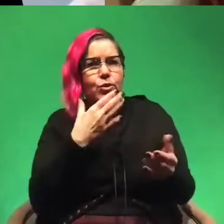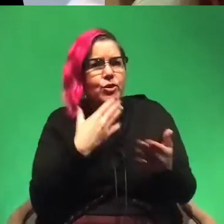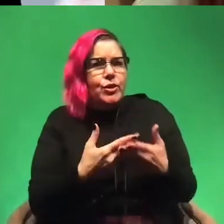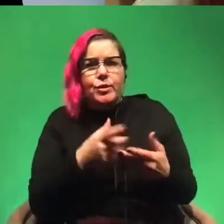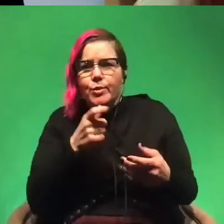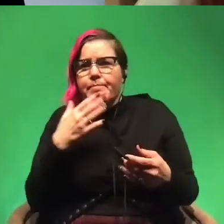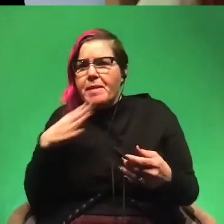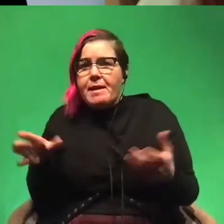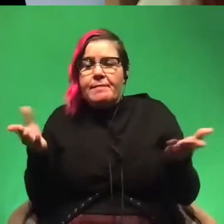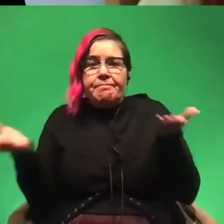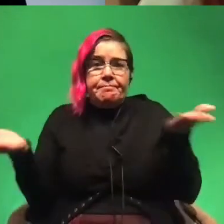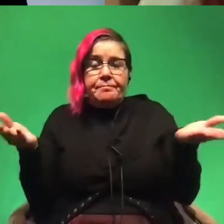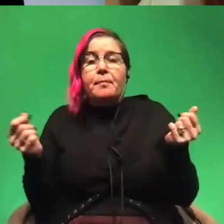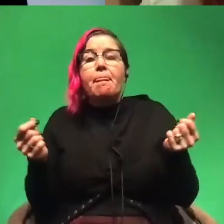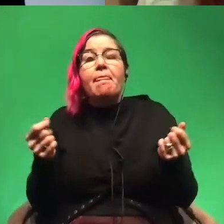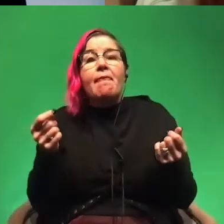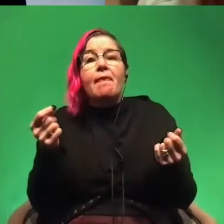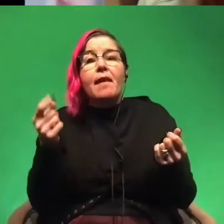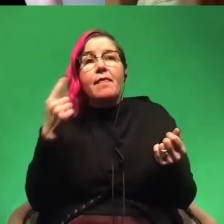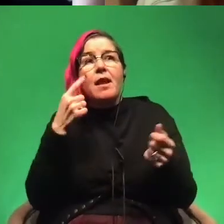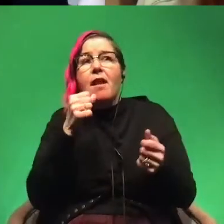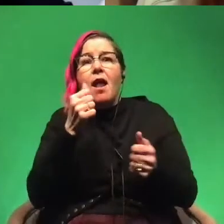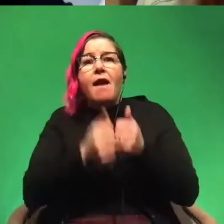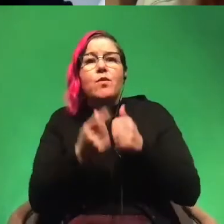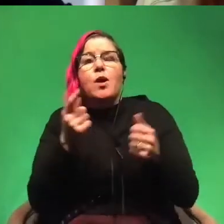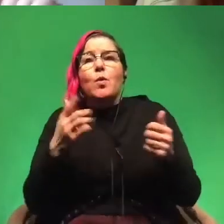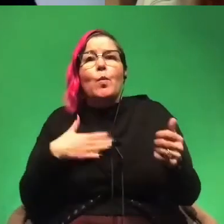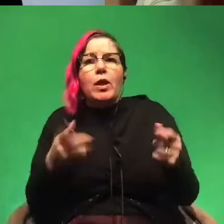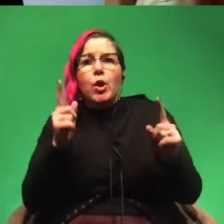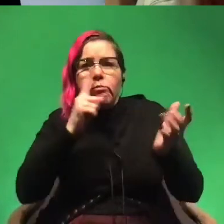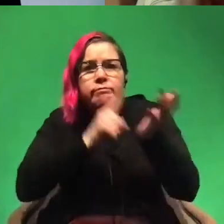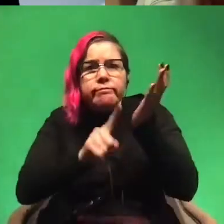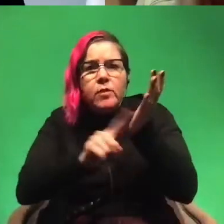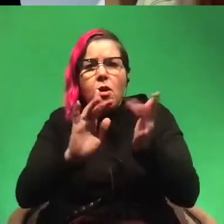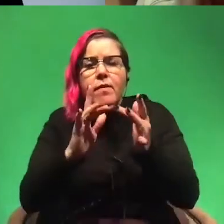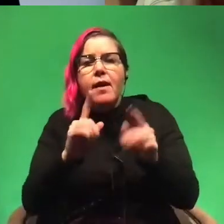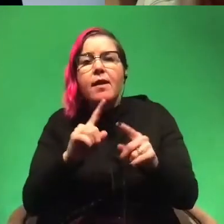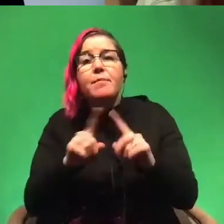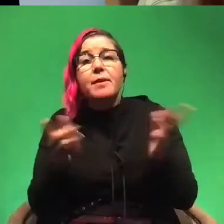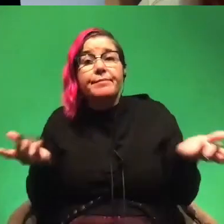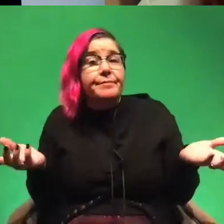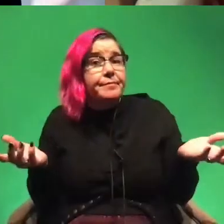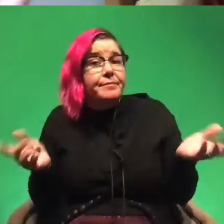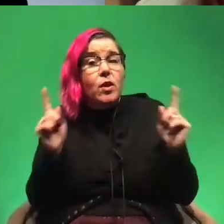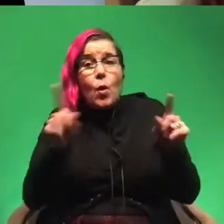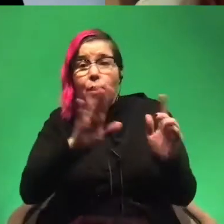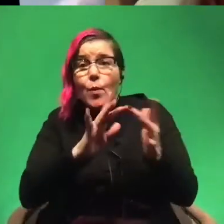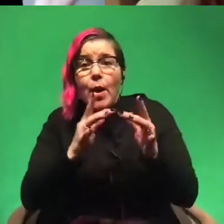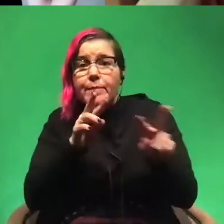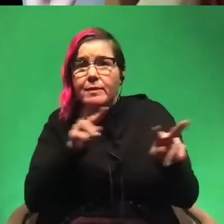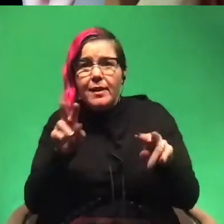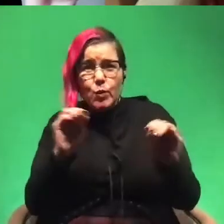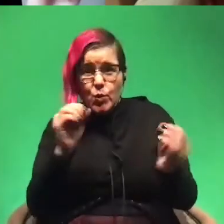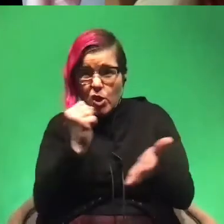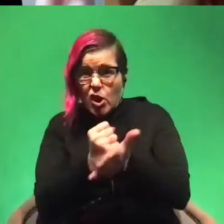And I think that if we can, not everybody is willing to go online and do all that research, but going to their website and seeing they're not accredited,